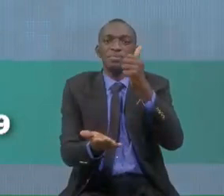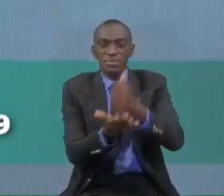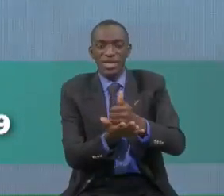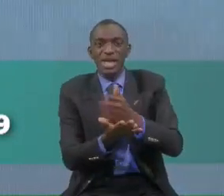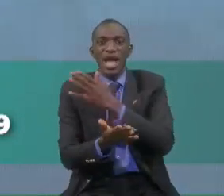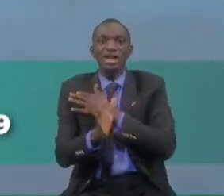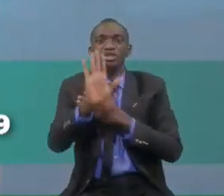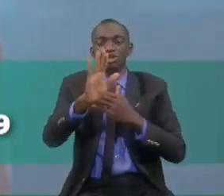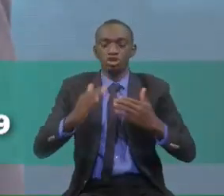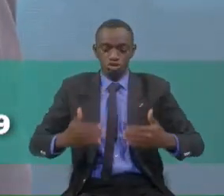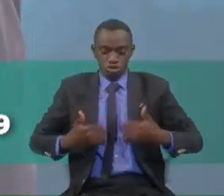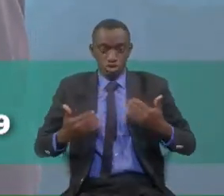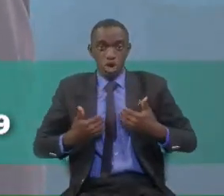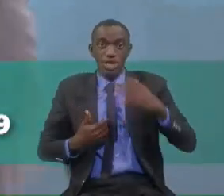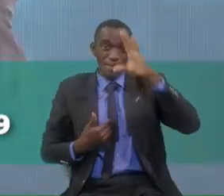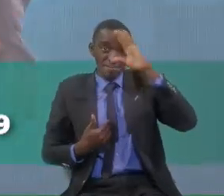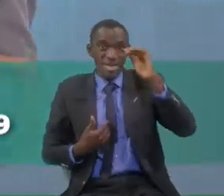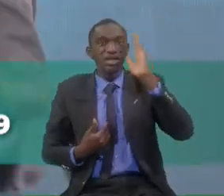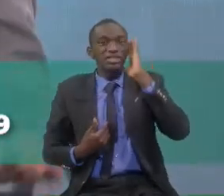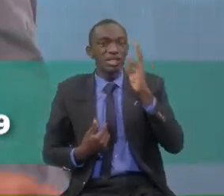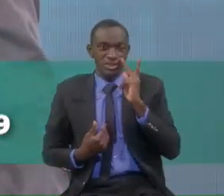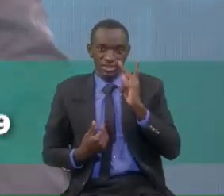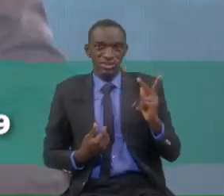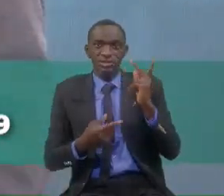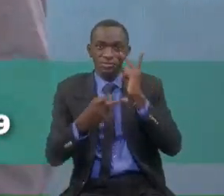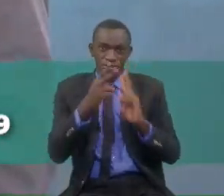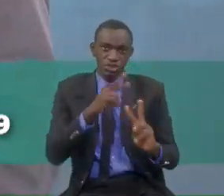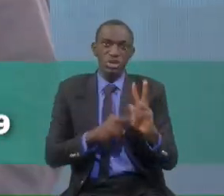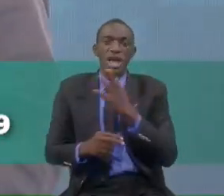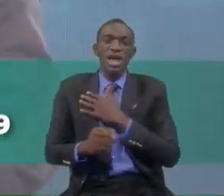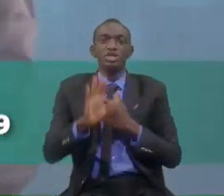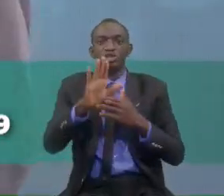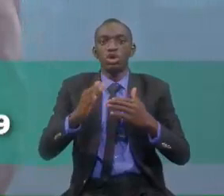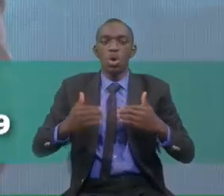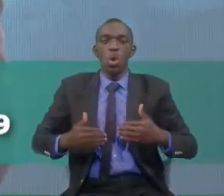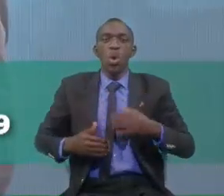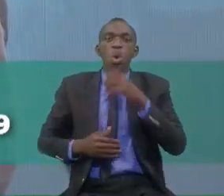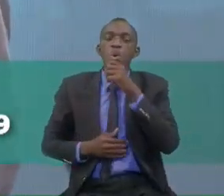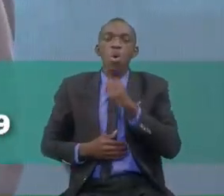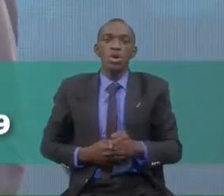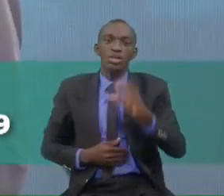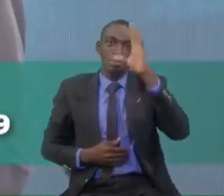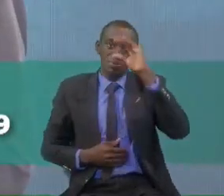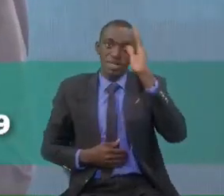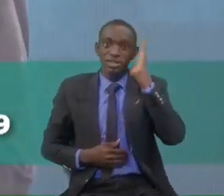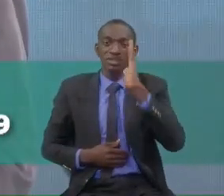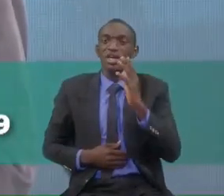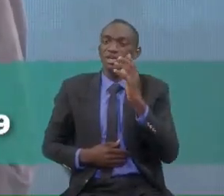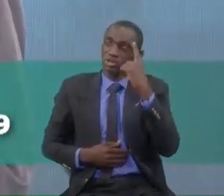men shall see visions, and your old men shall dream